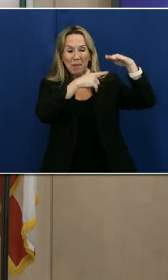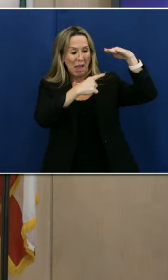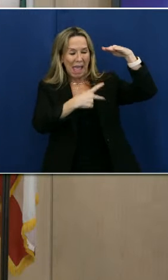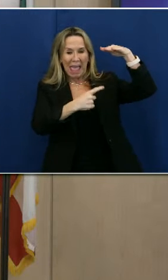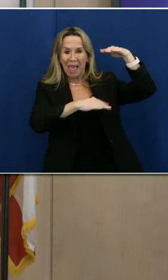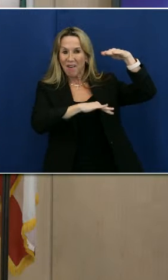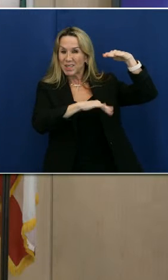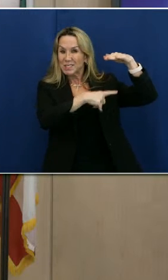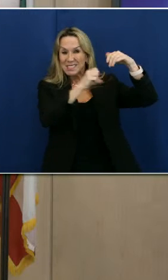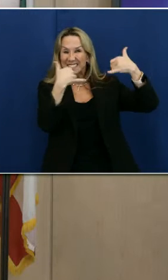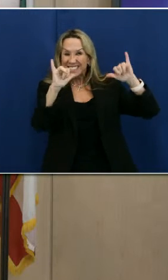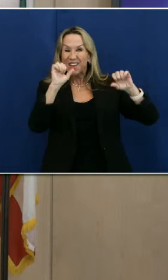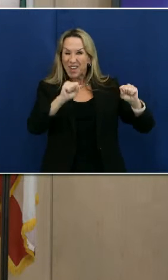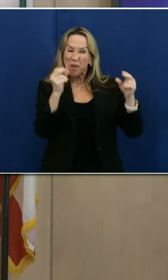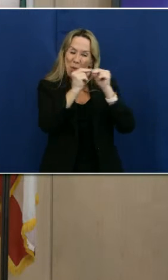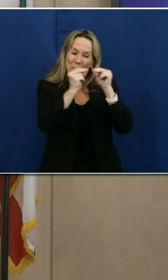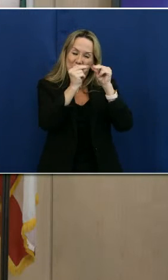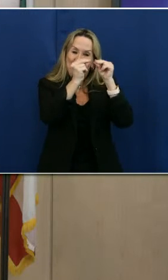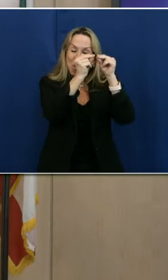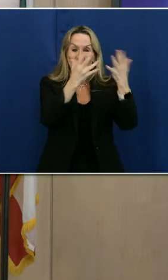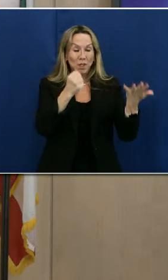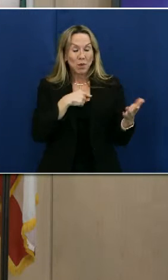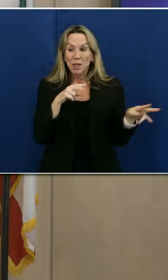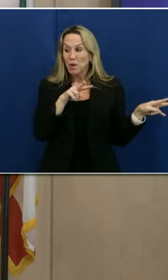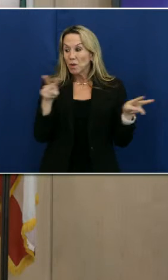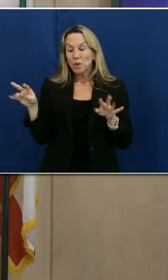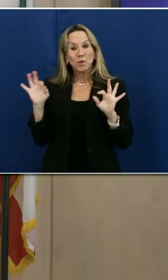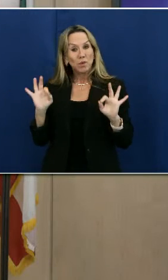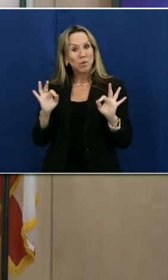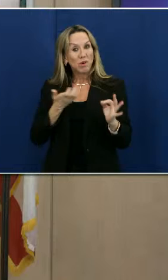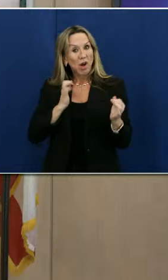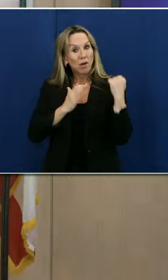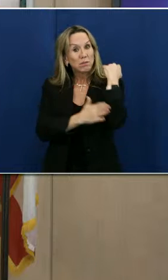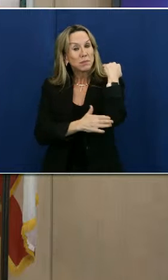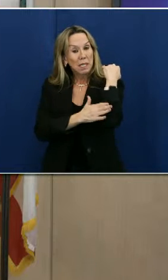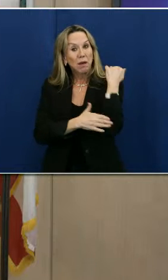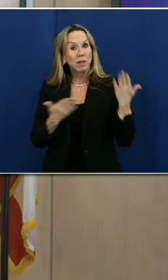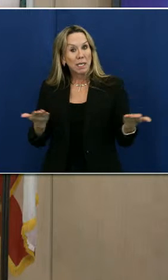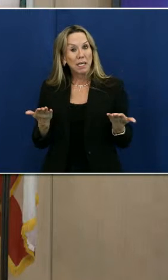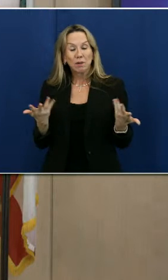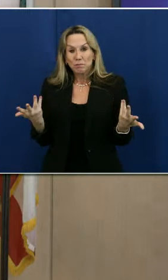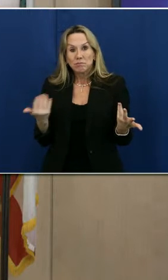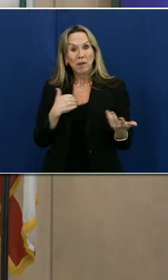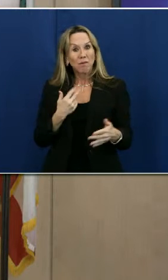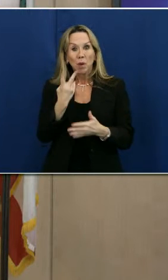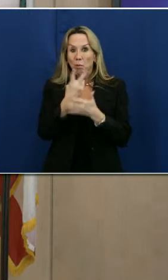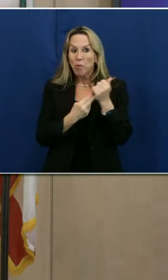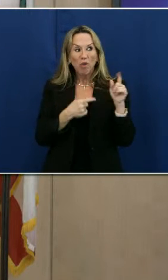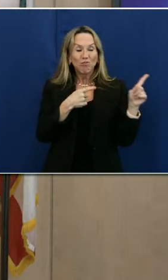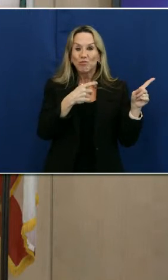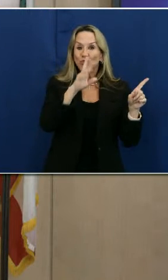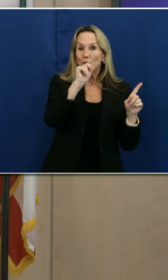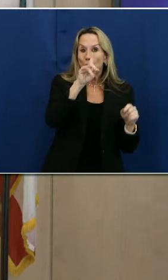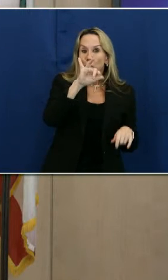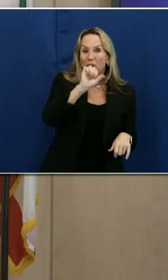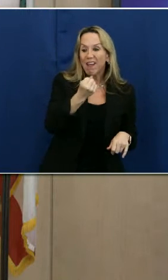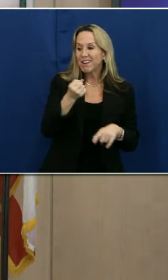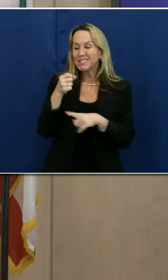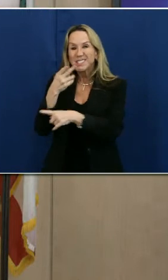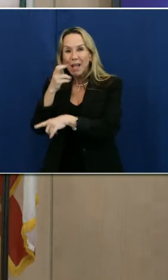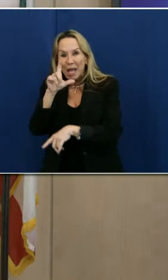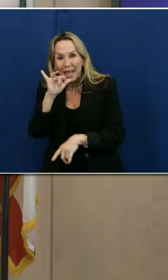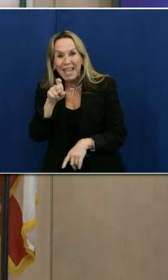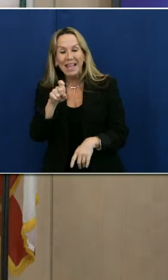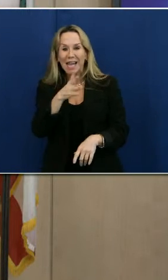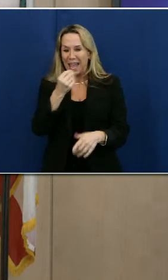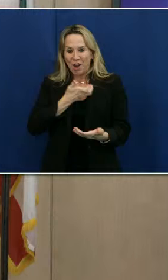of what they're able to do. So we are in good stead in our county of having both our Rady's network, our Helix, and